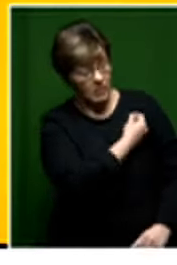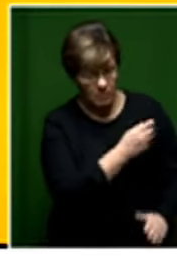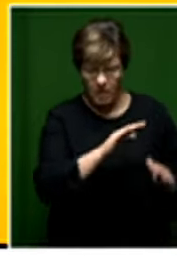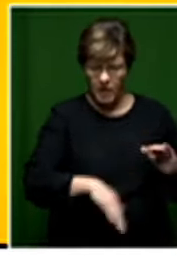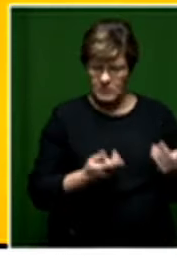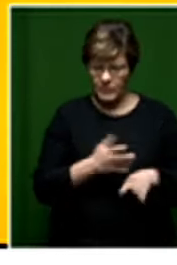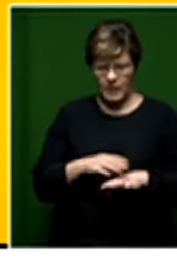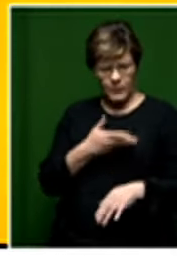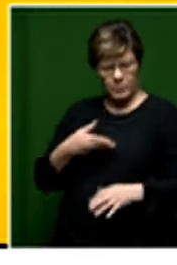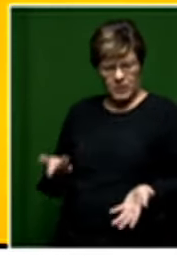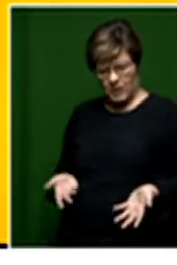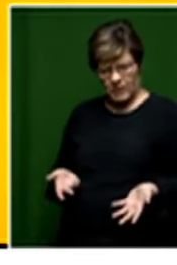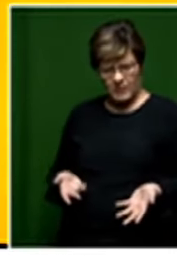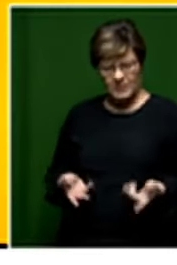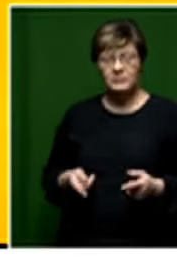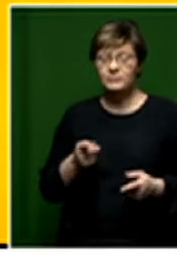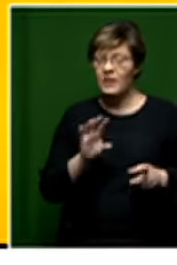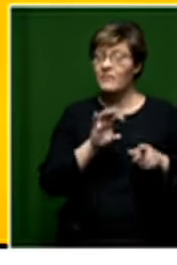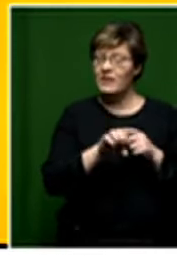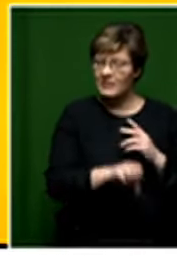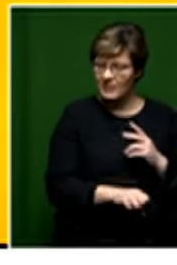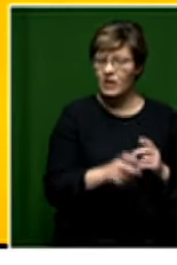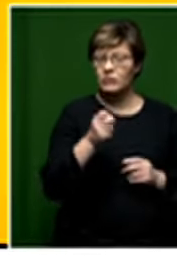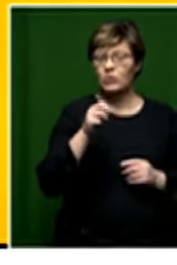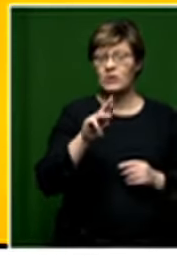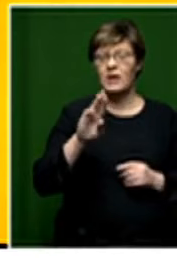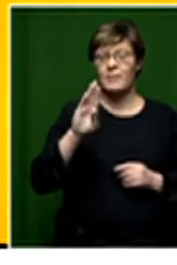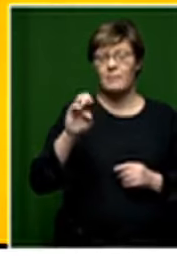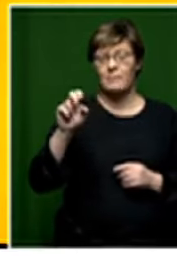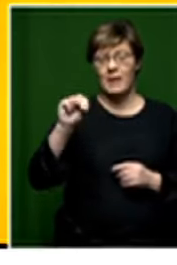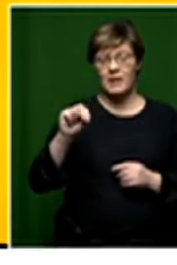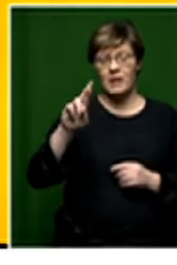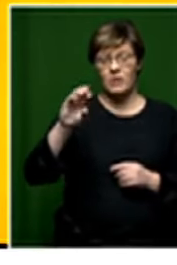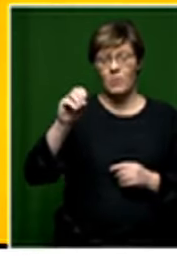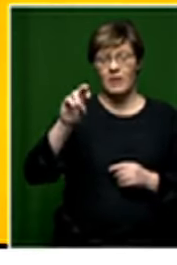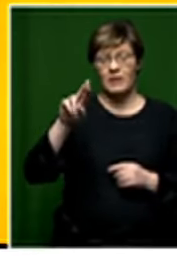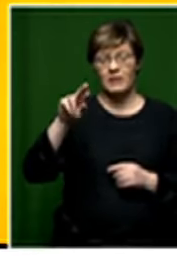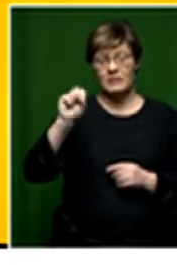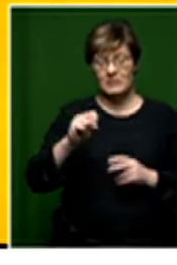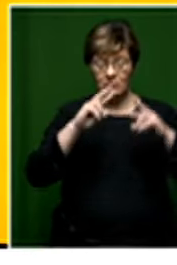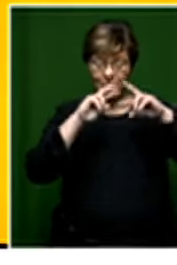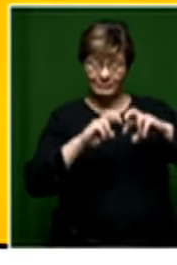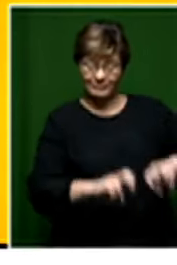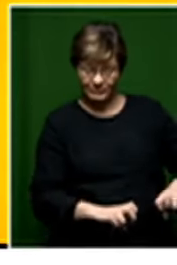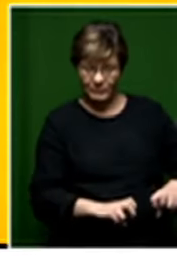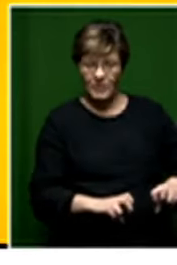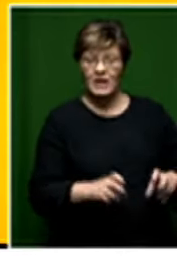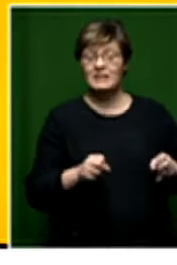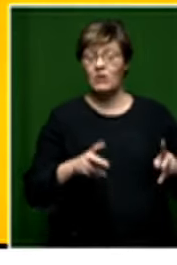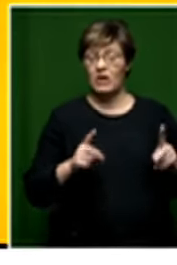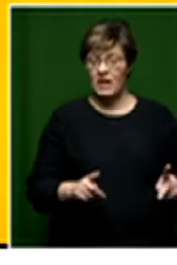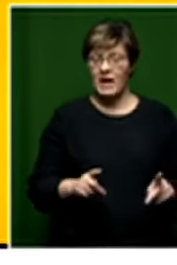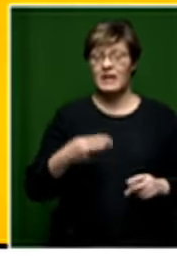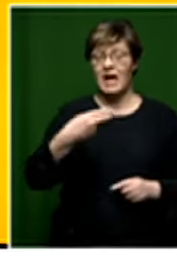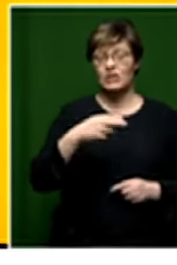to us more about all of these findings, we are joined by Dr. Ben Roberts, who's a research director at the Human Sciences Research Council's